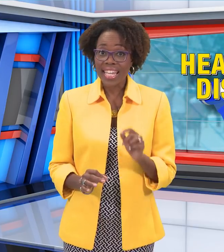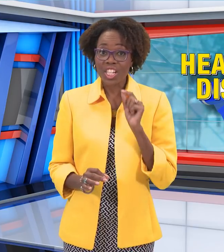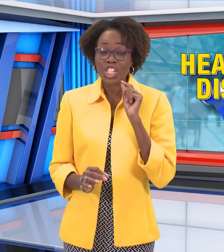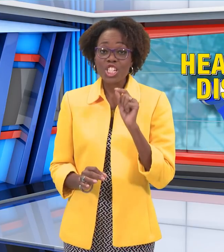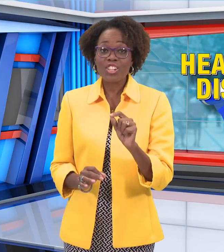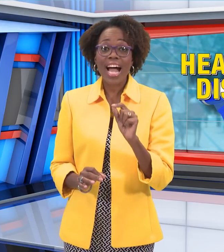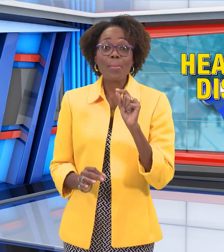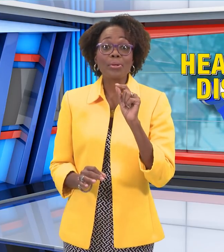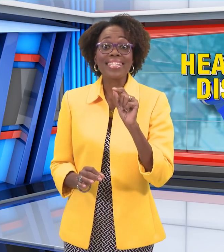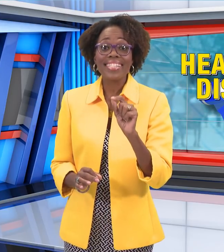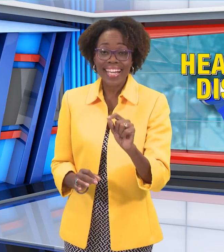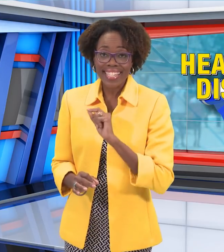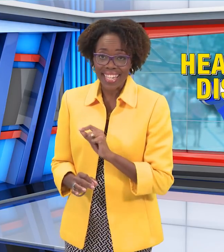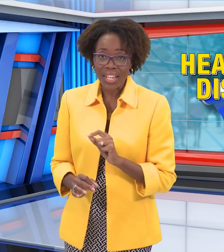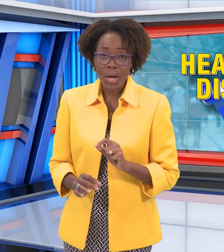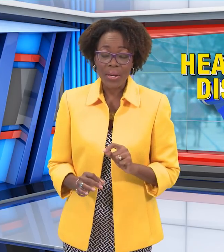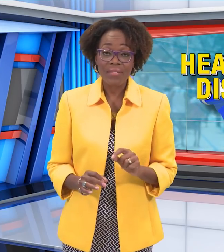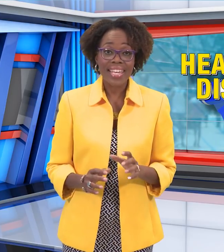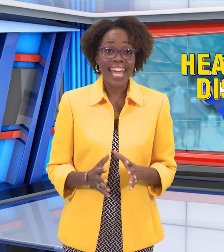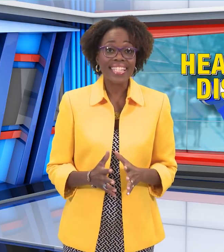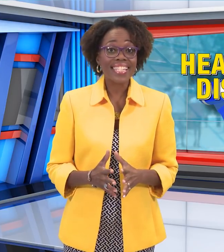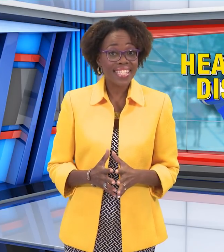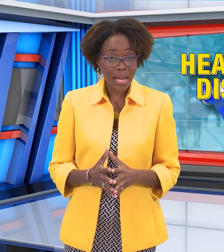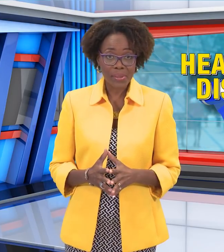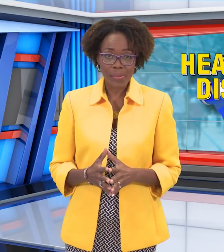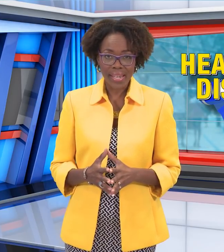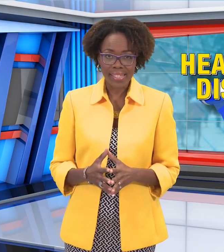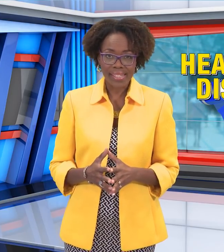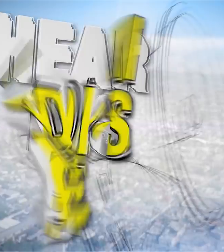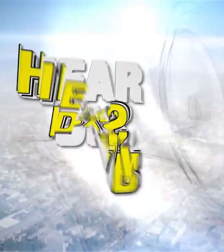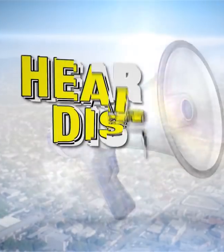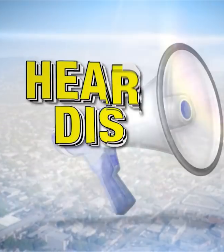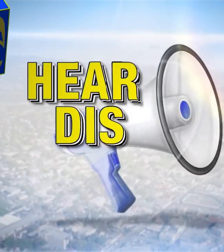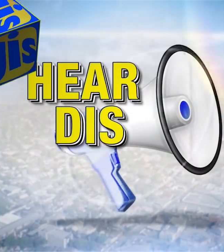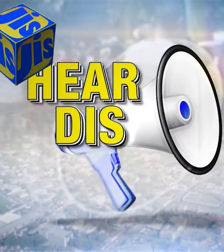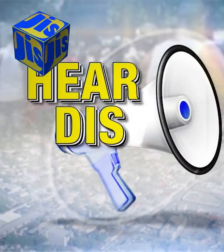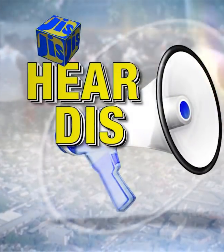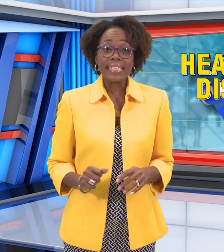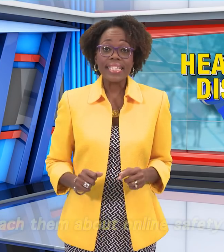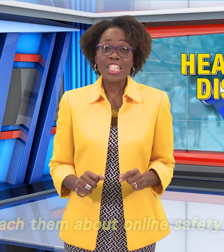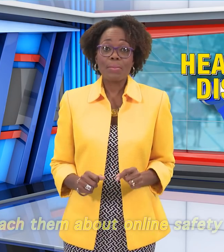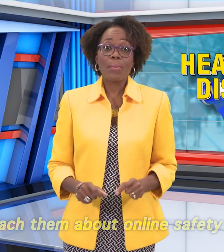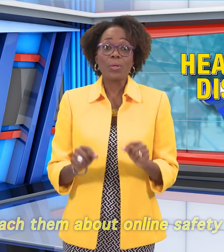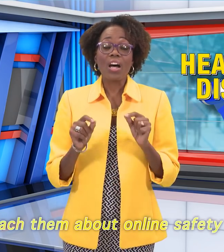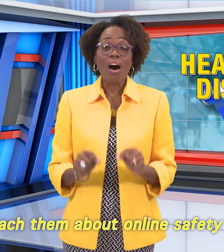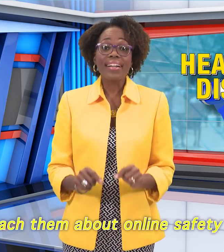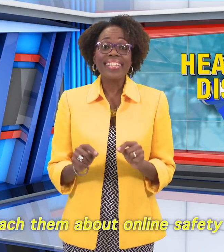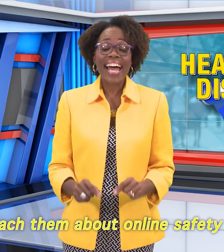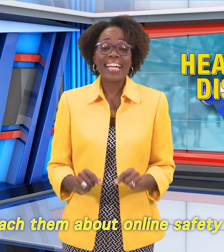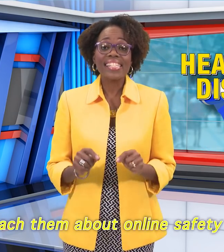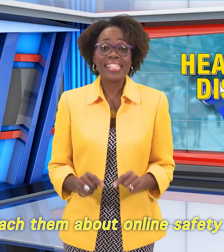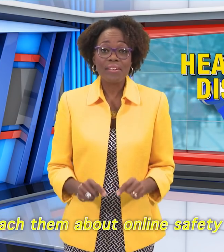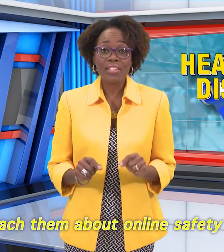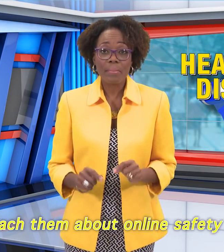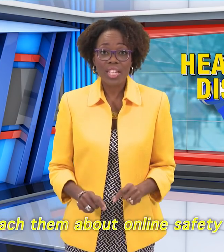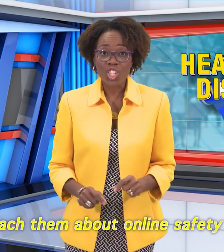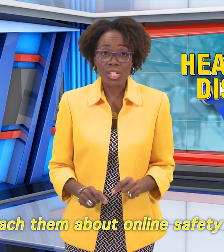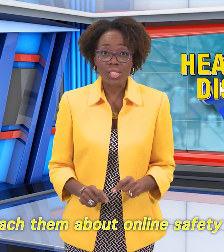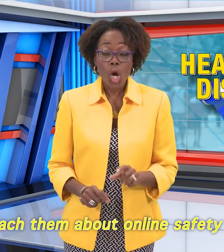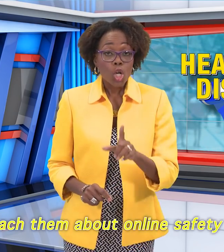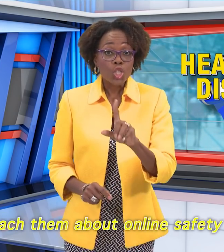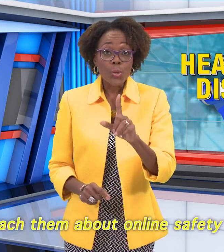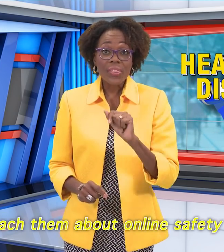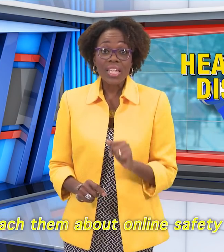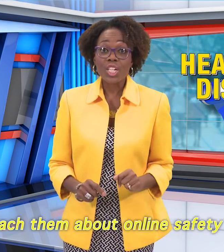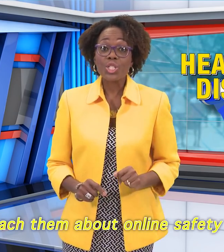ensure that their children are protected whenever they enter cyberspace. 1. Teach them about online safety